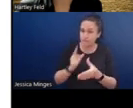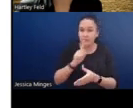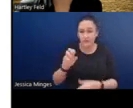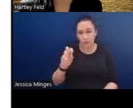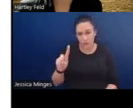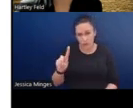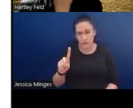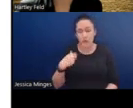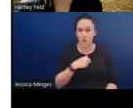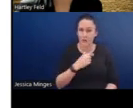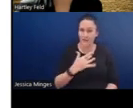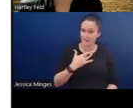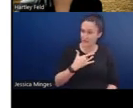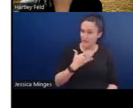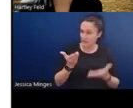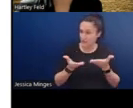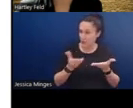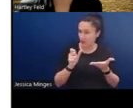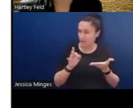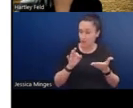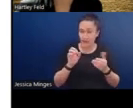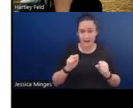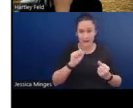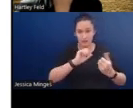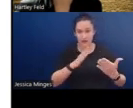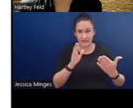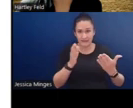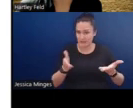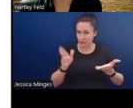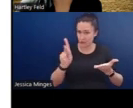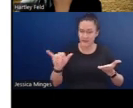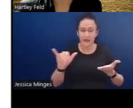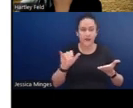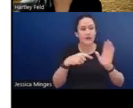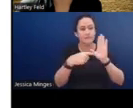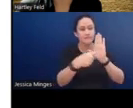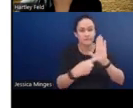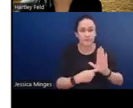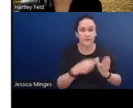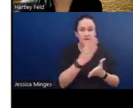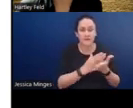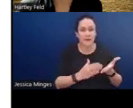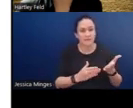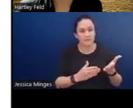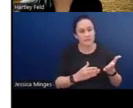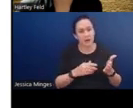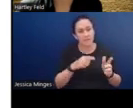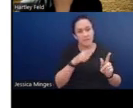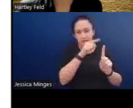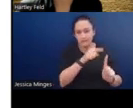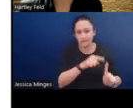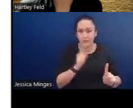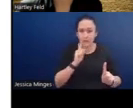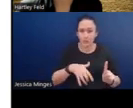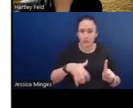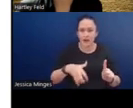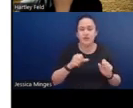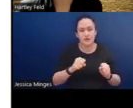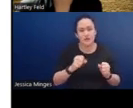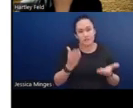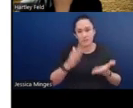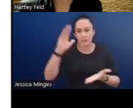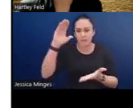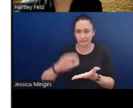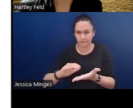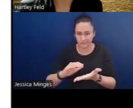think that if we can address or discuss or highlight some of the unintendedness of pregnancies, that this could contribute to also reducing